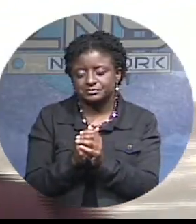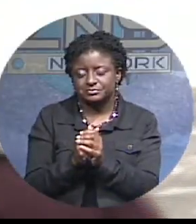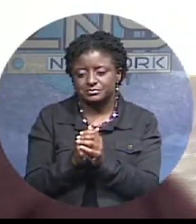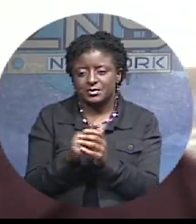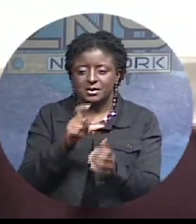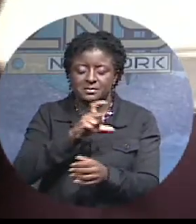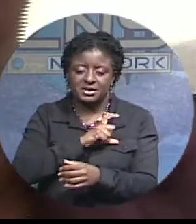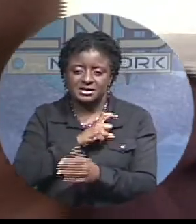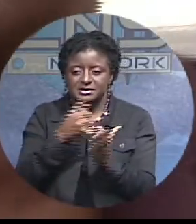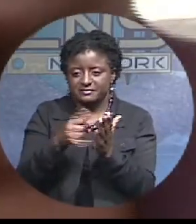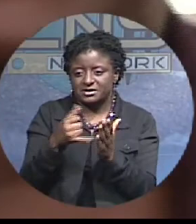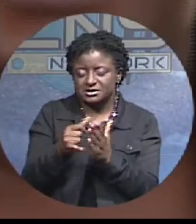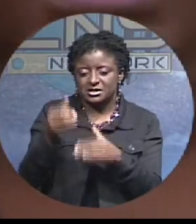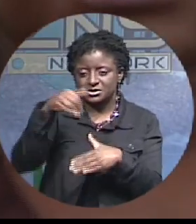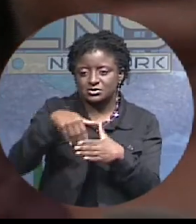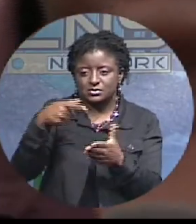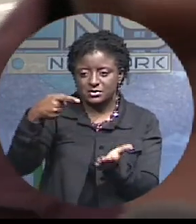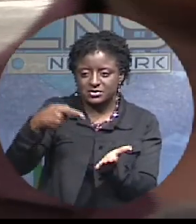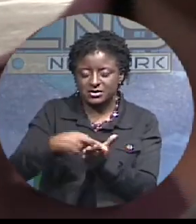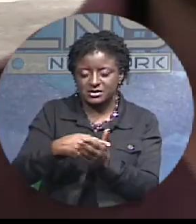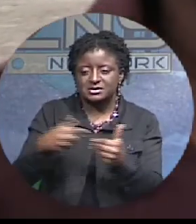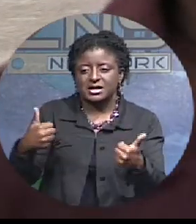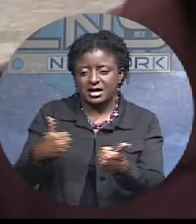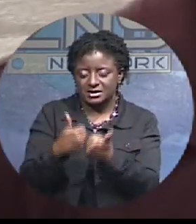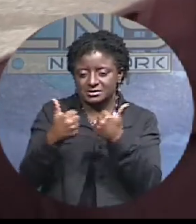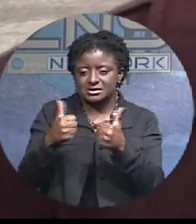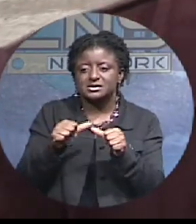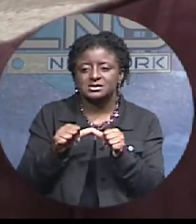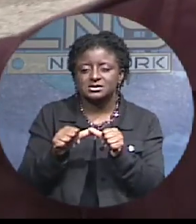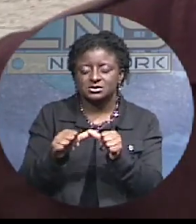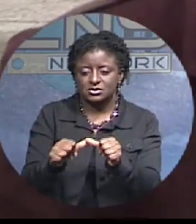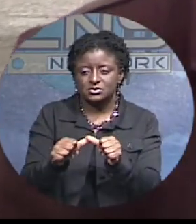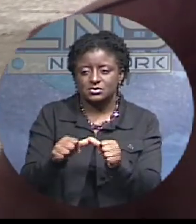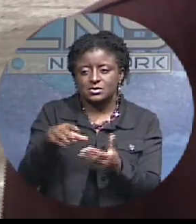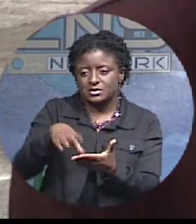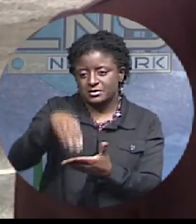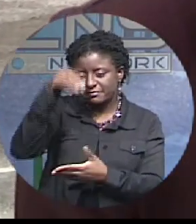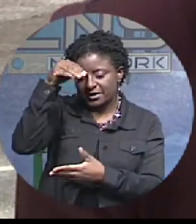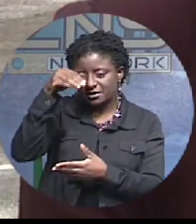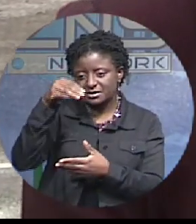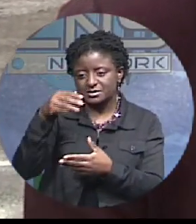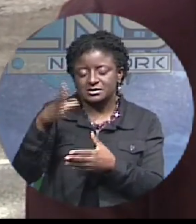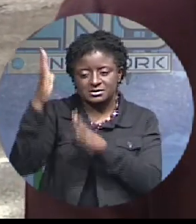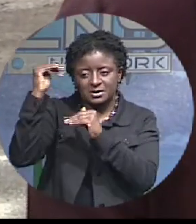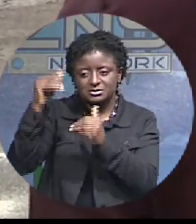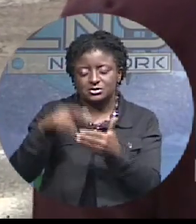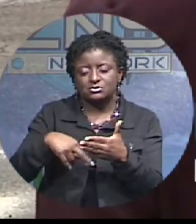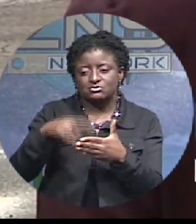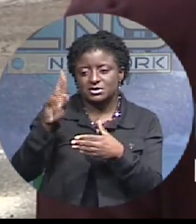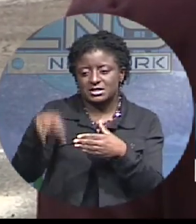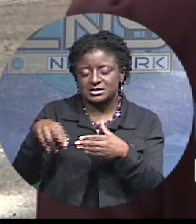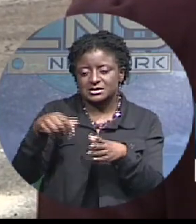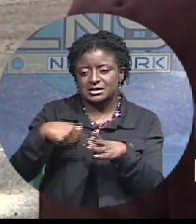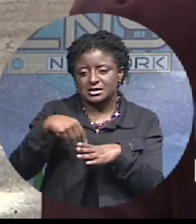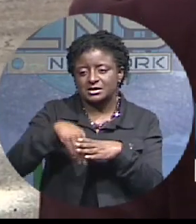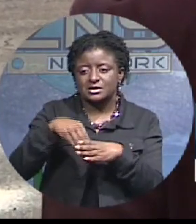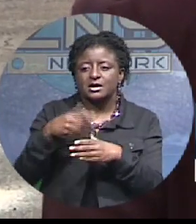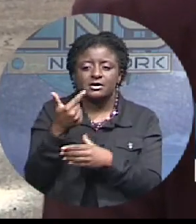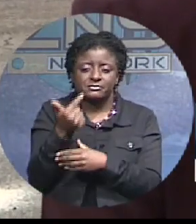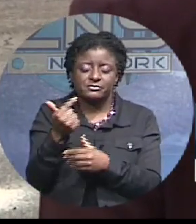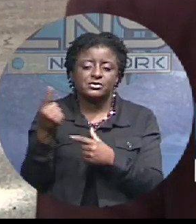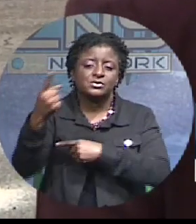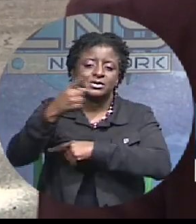the police investigation into this freak accident is ongoing, and the findings are expected to be released within the next few days. Erin